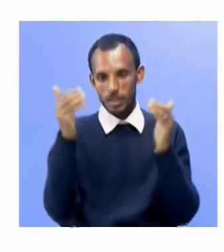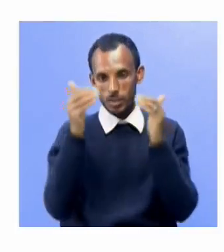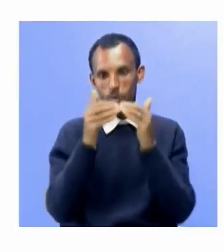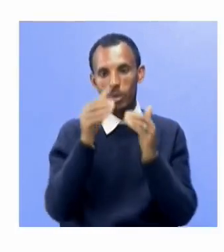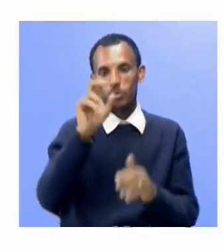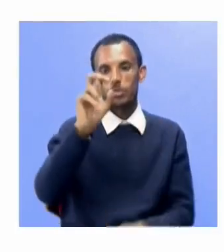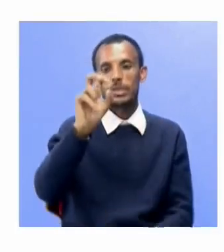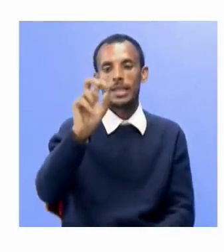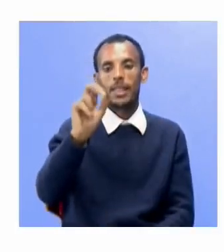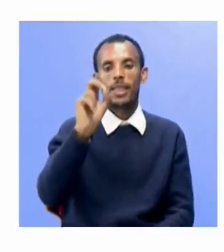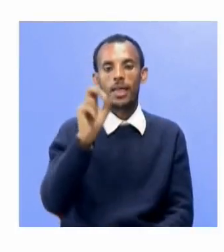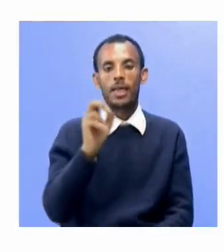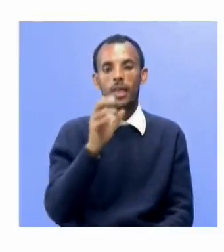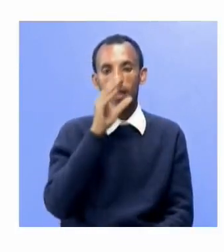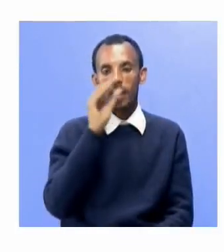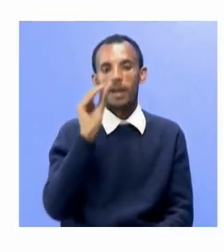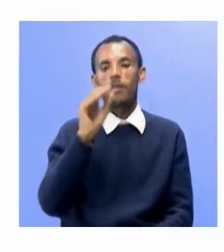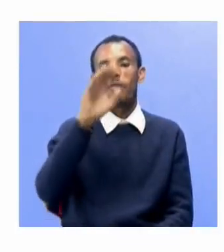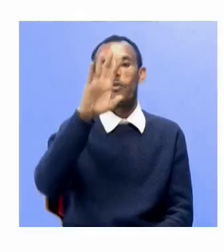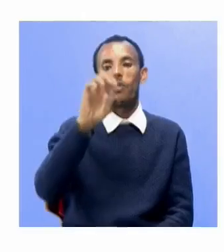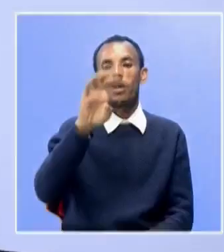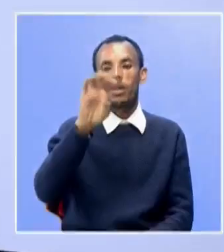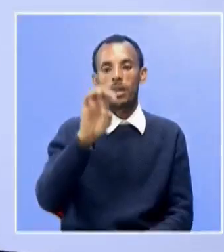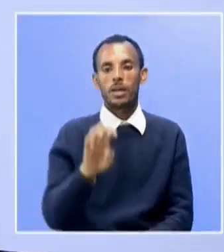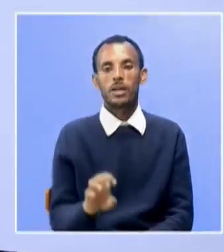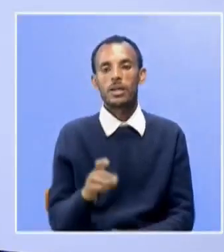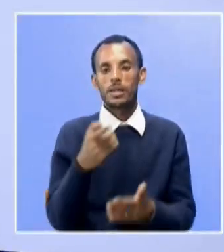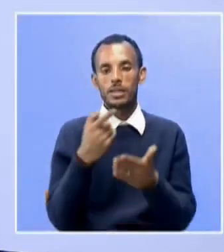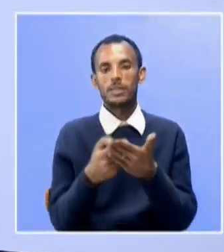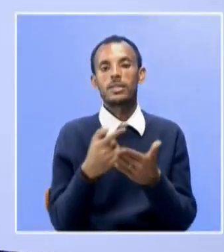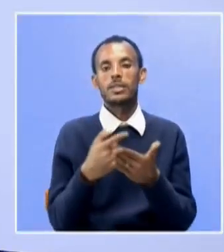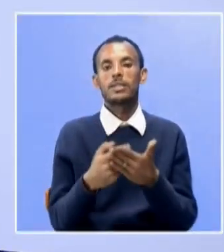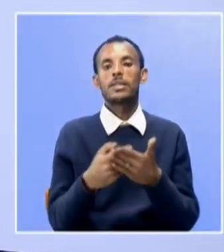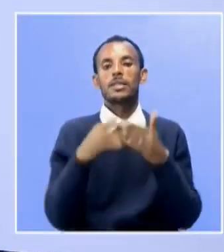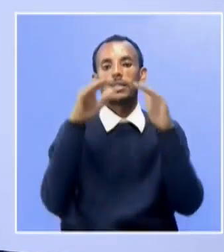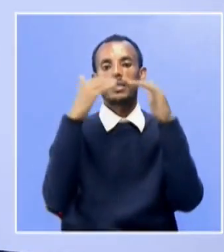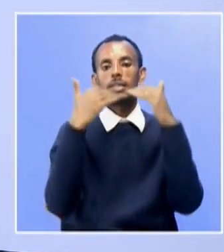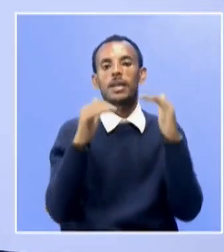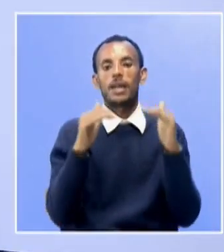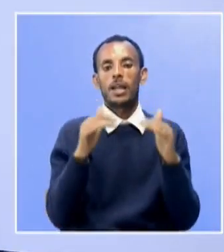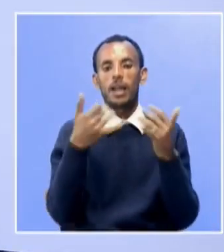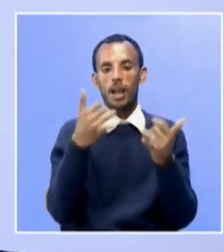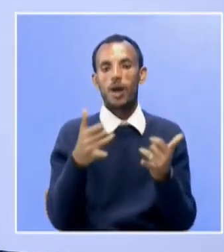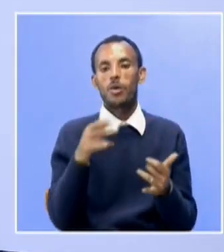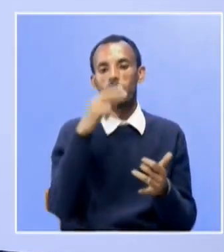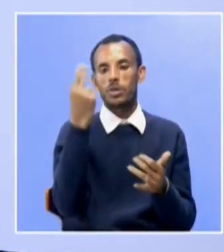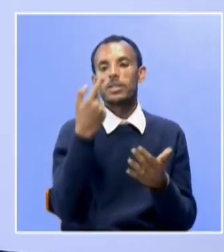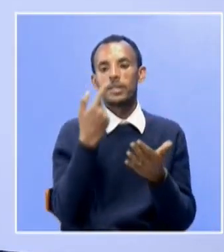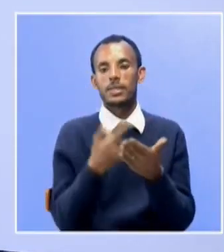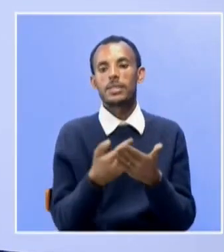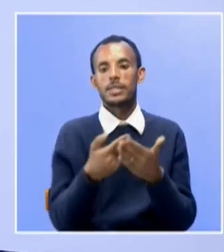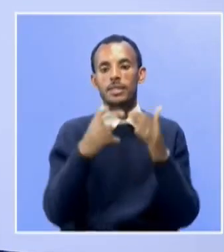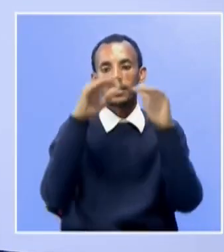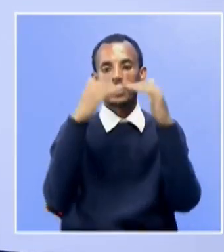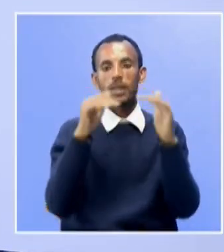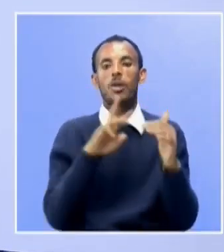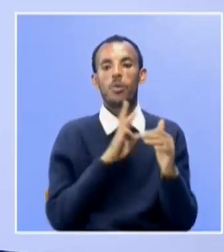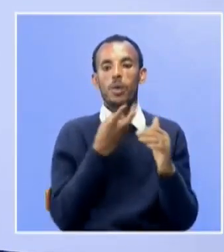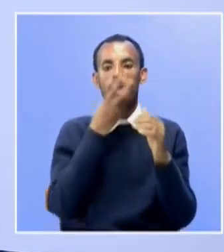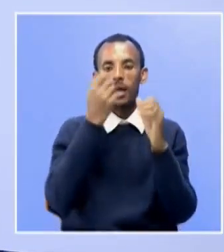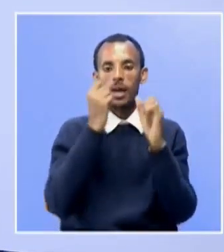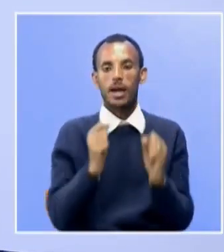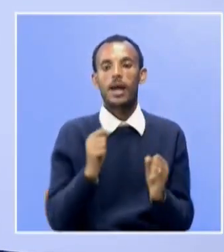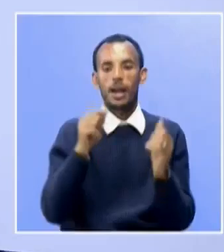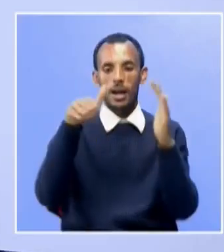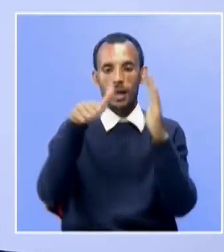30. Again, 40. So this is a scale. Now, using this scale, we can now